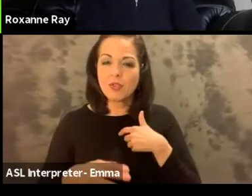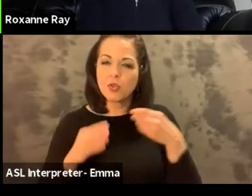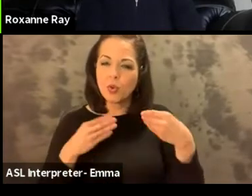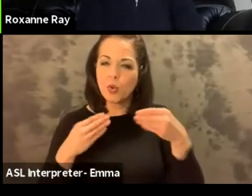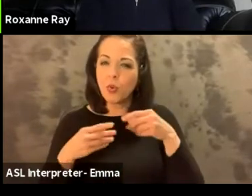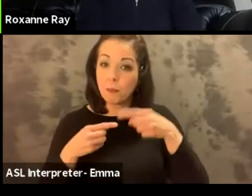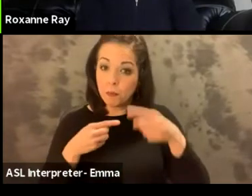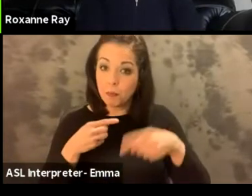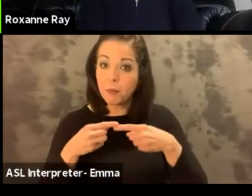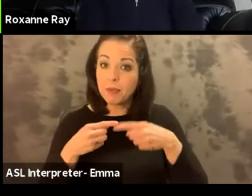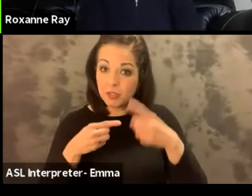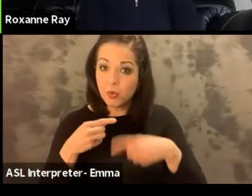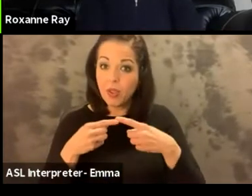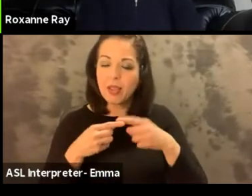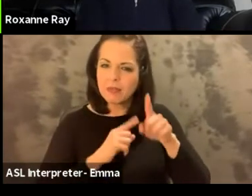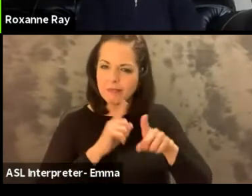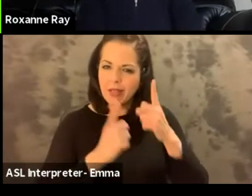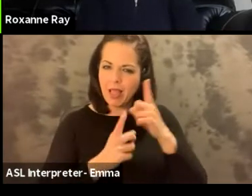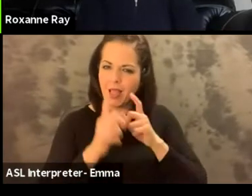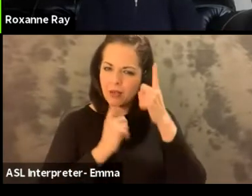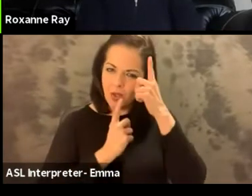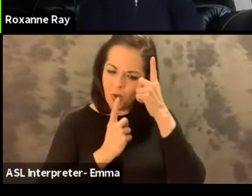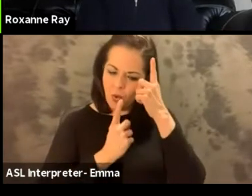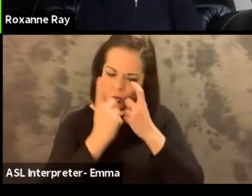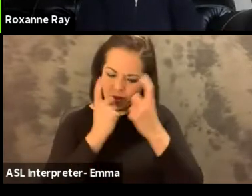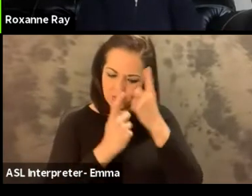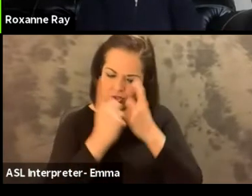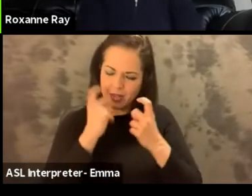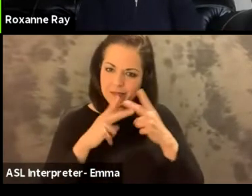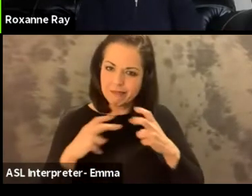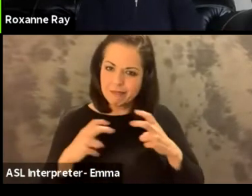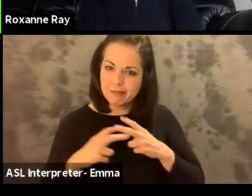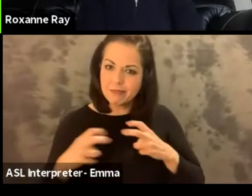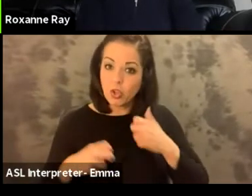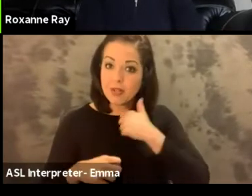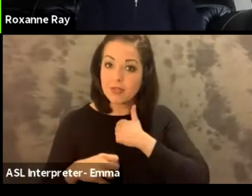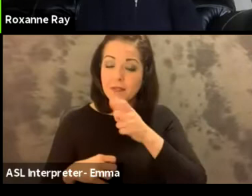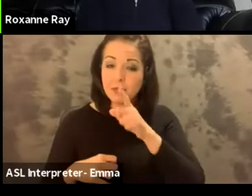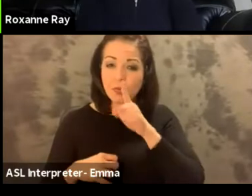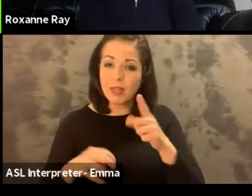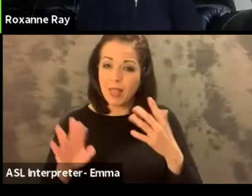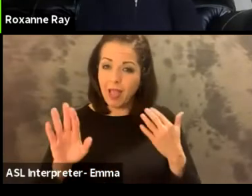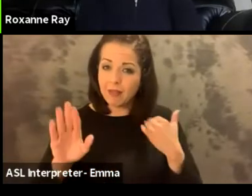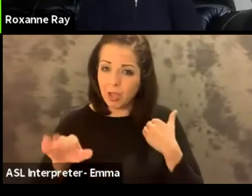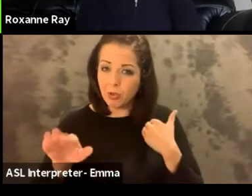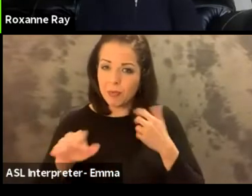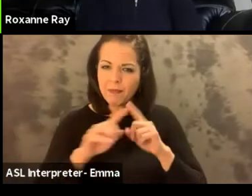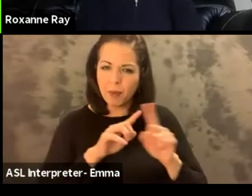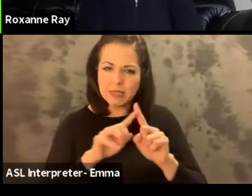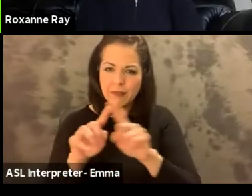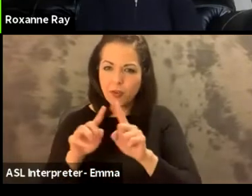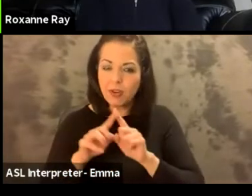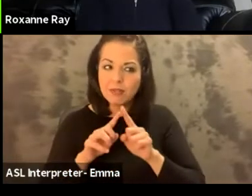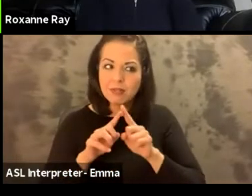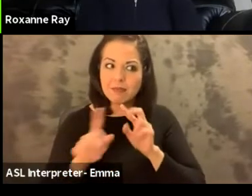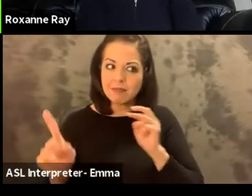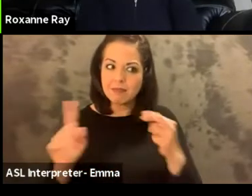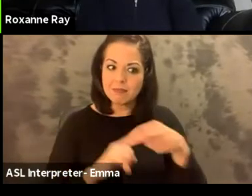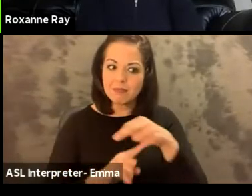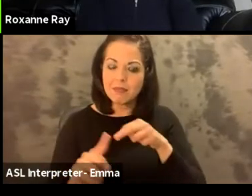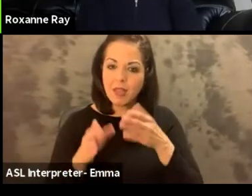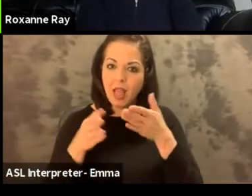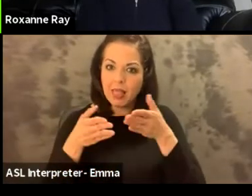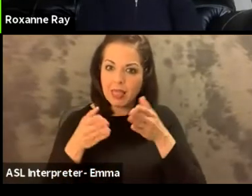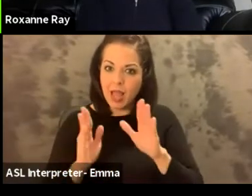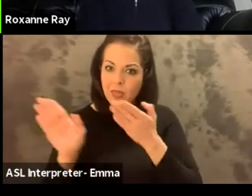perpetually interrogating these things and holding ourselves to account from a million different directions and letting that prism shift,